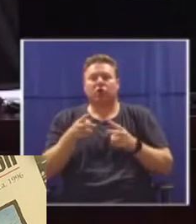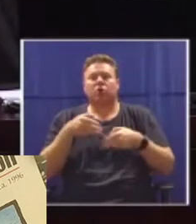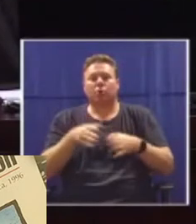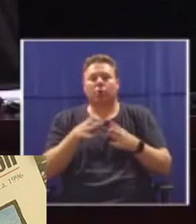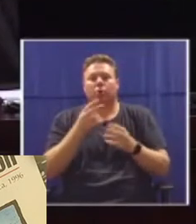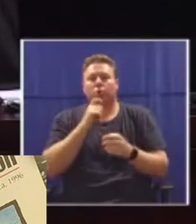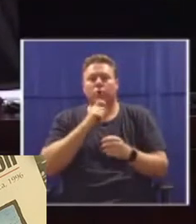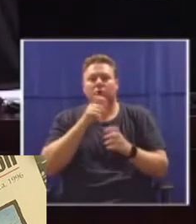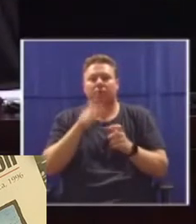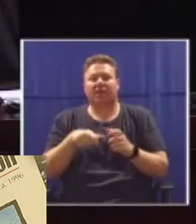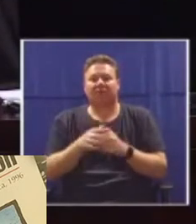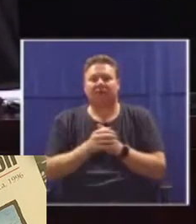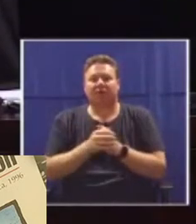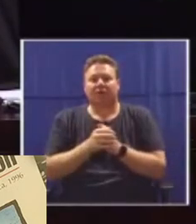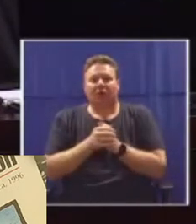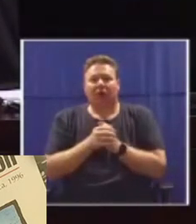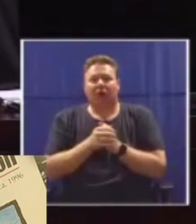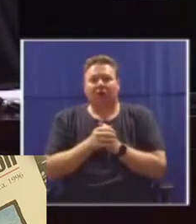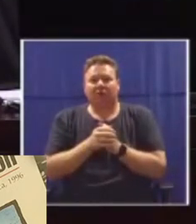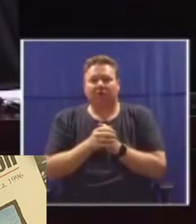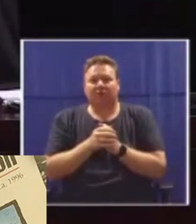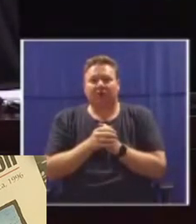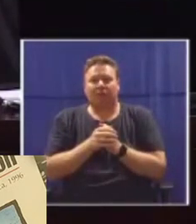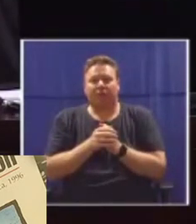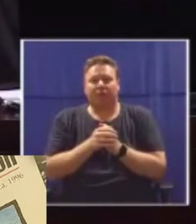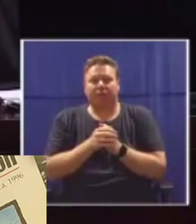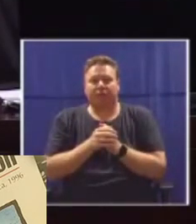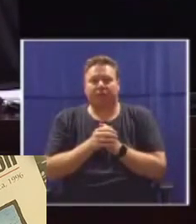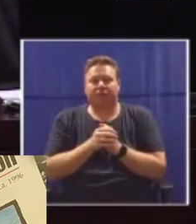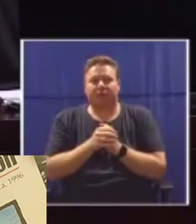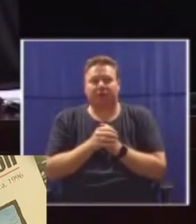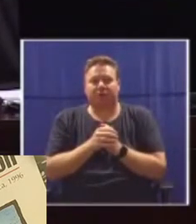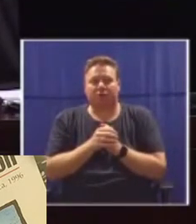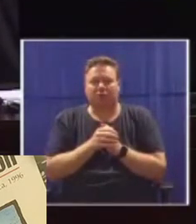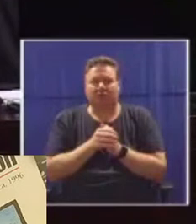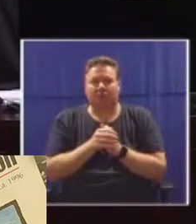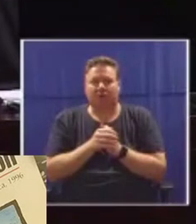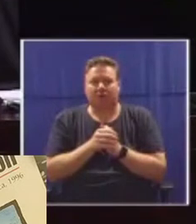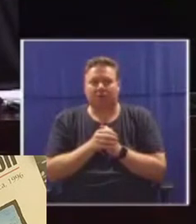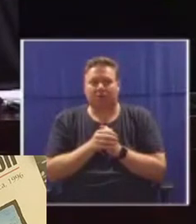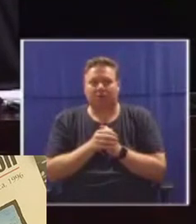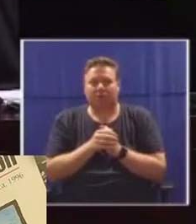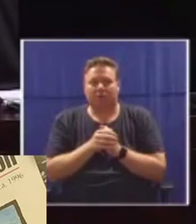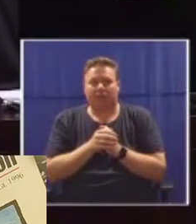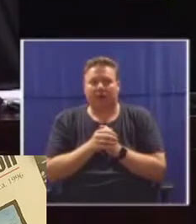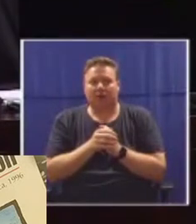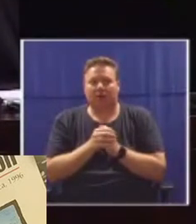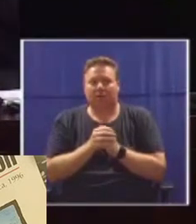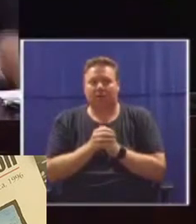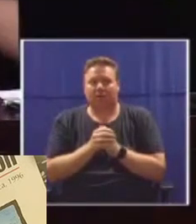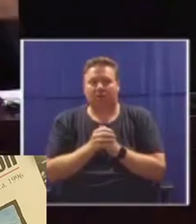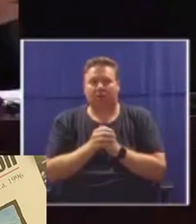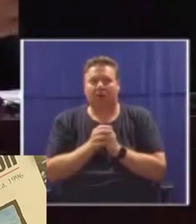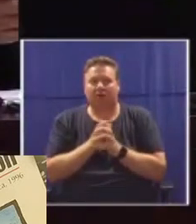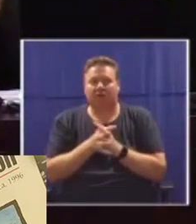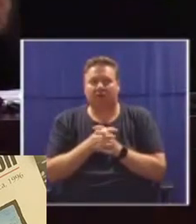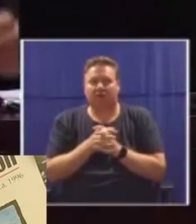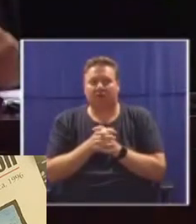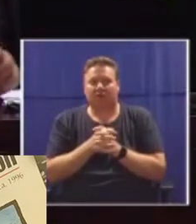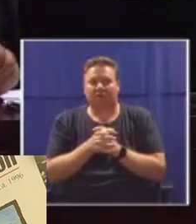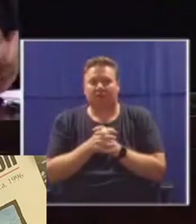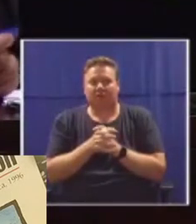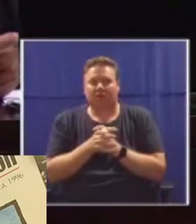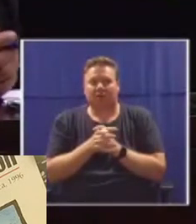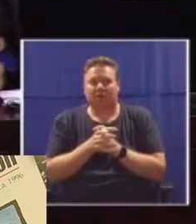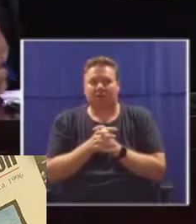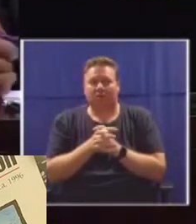behavior. Instead, what we are considering here today now seem to be an isolated administrative addition and